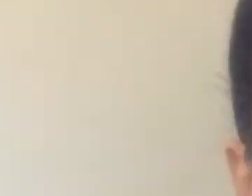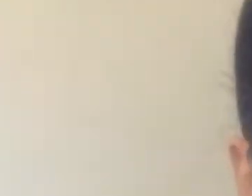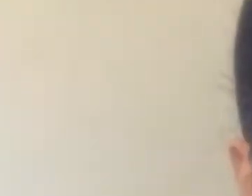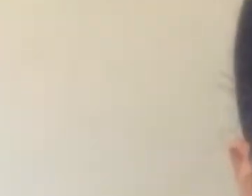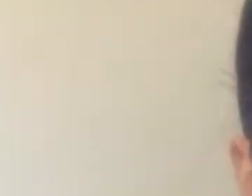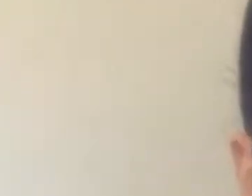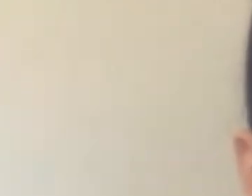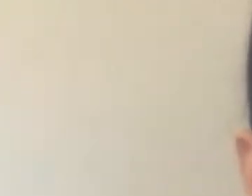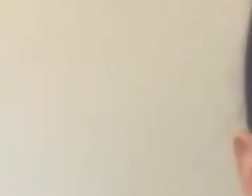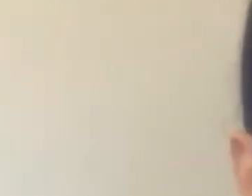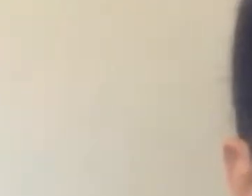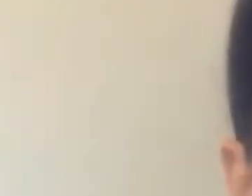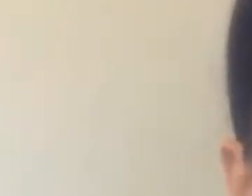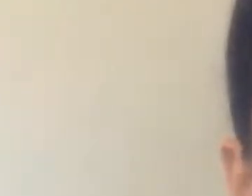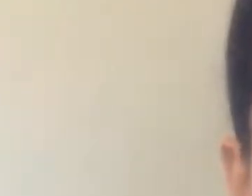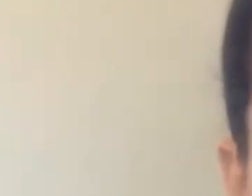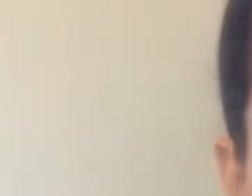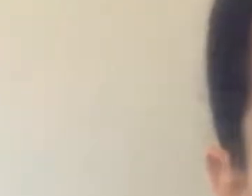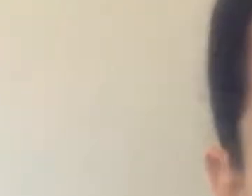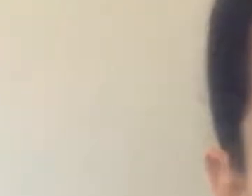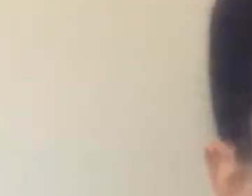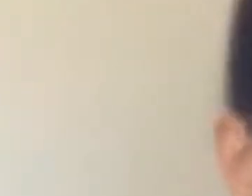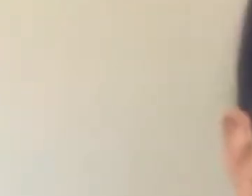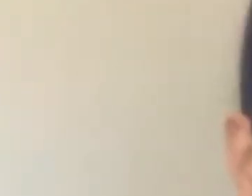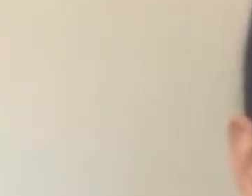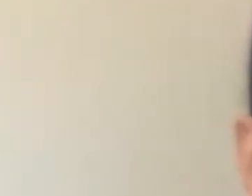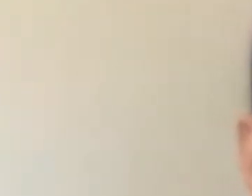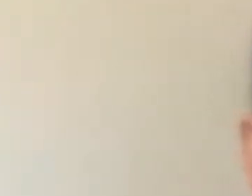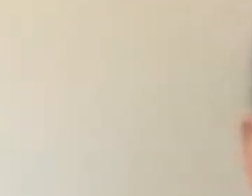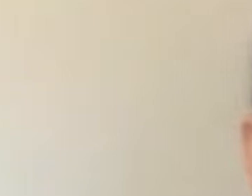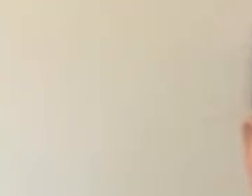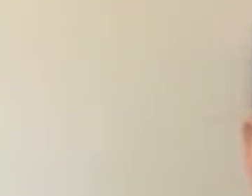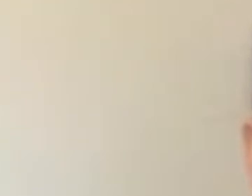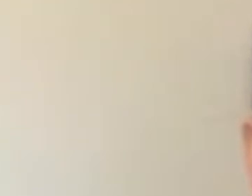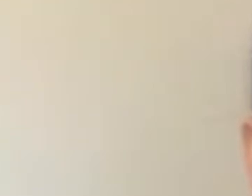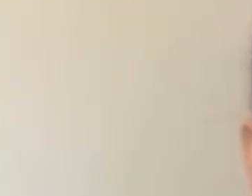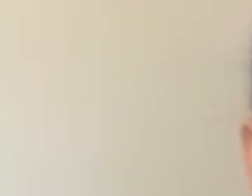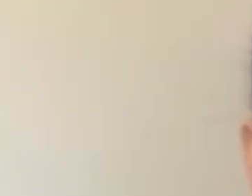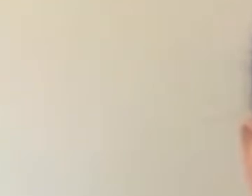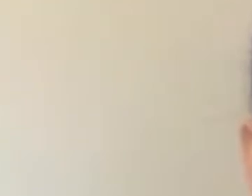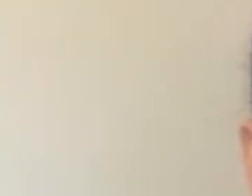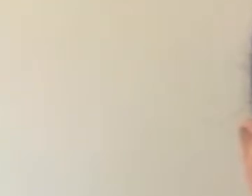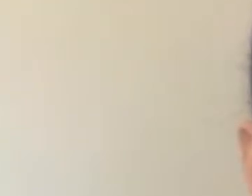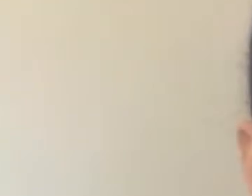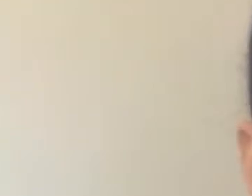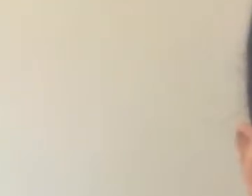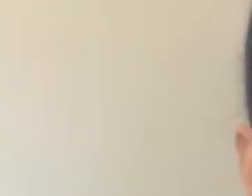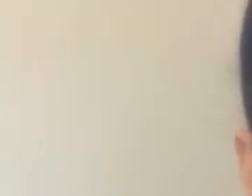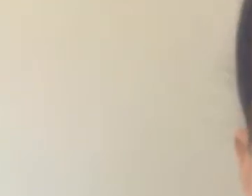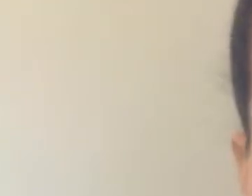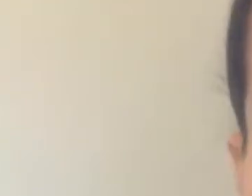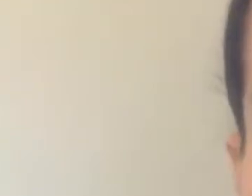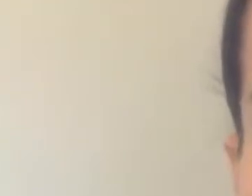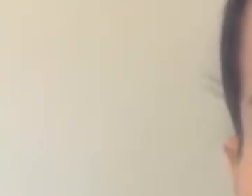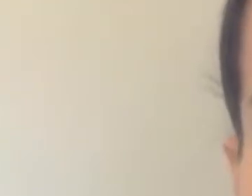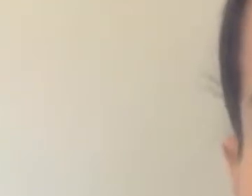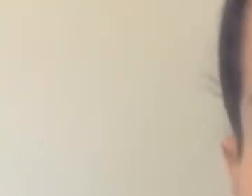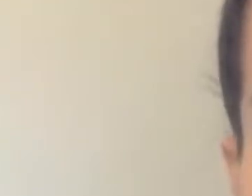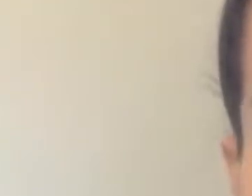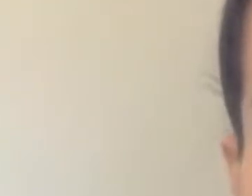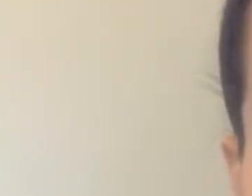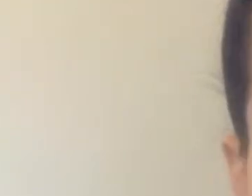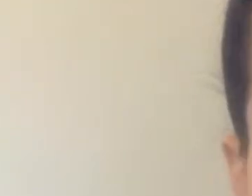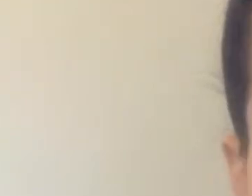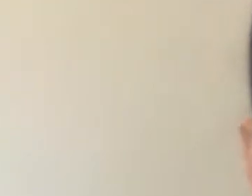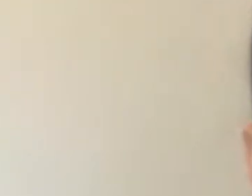you for bringing that up. That's one key tool that we didn't have last year when we tackled our first wave. We did not have an effective vaccine